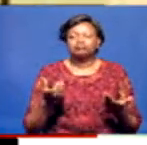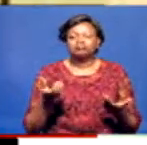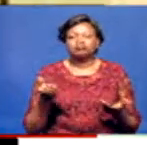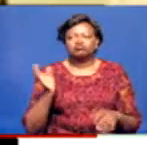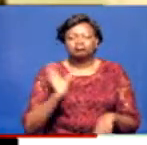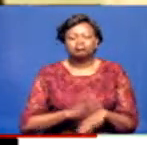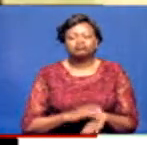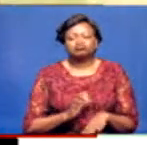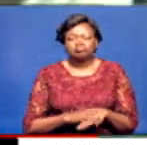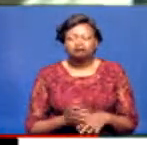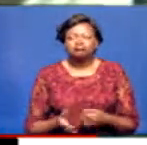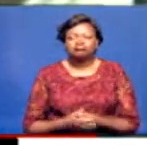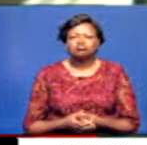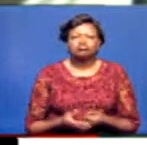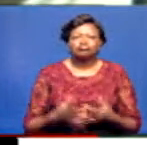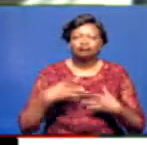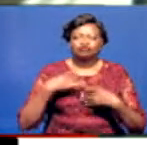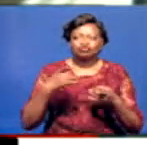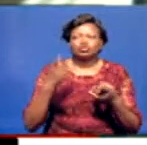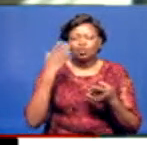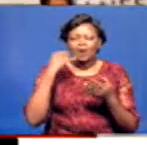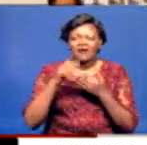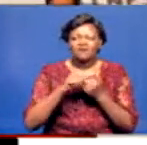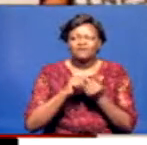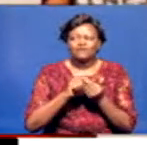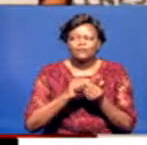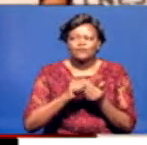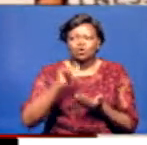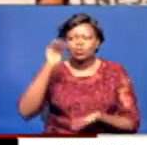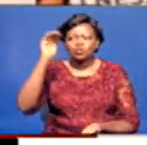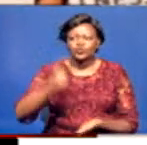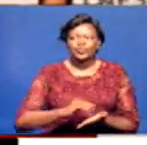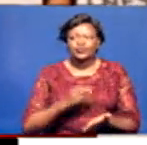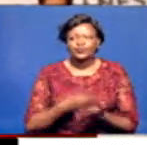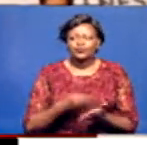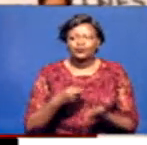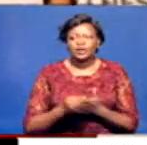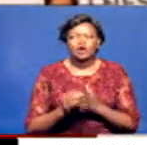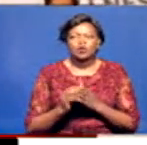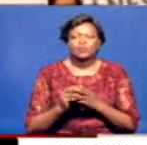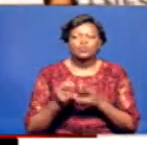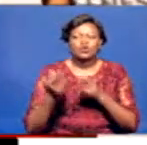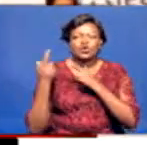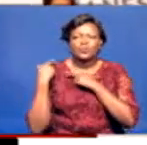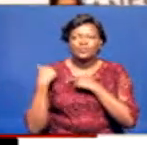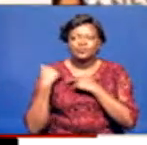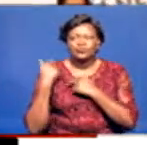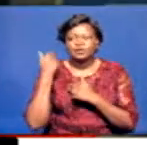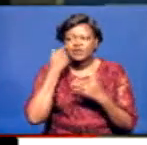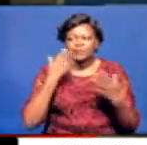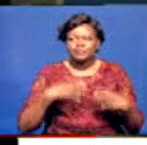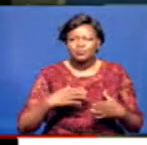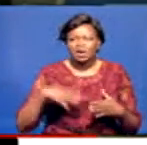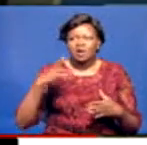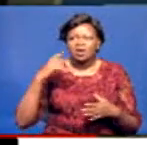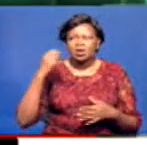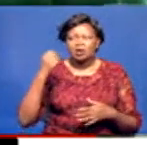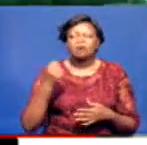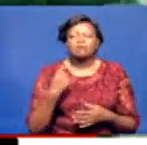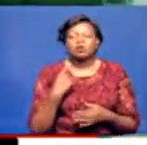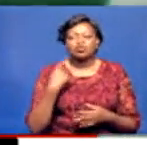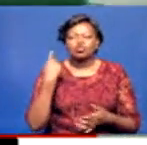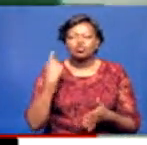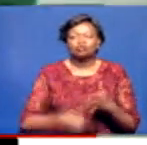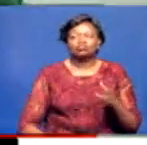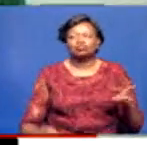locally, owing to its flexibility in reducing the financial burden of patients with high medical costs, whether in short term or a longer